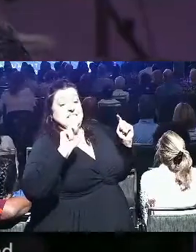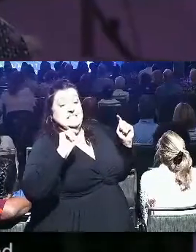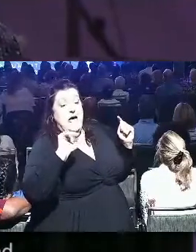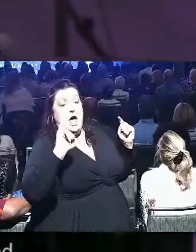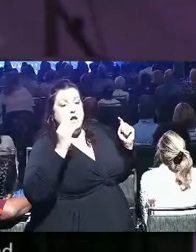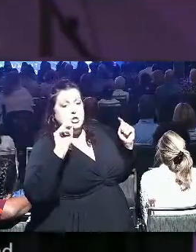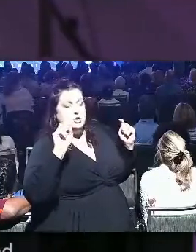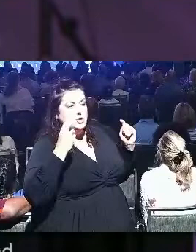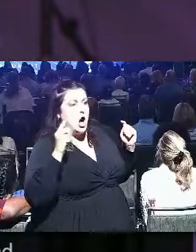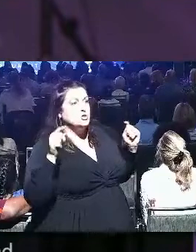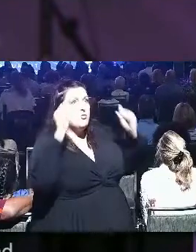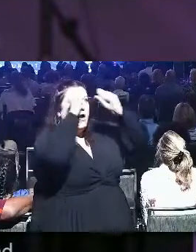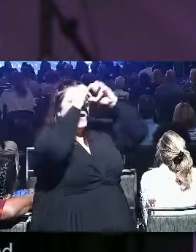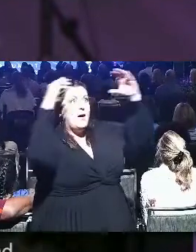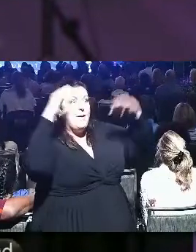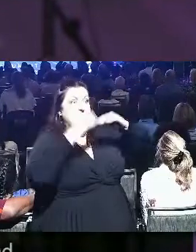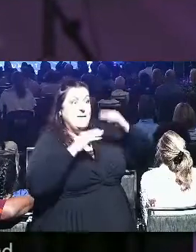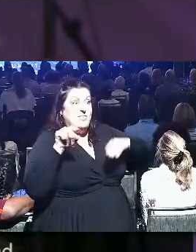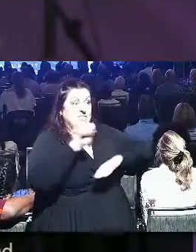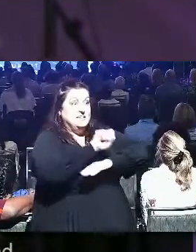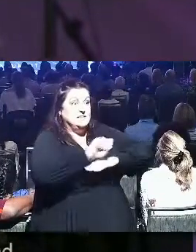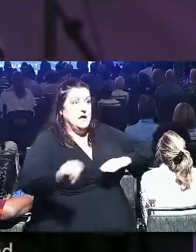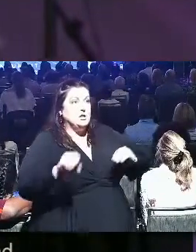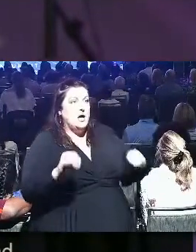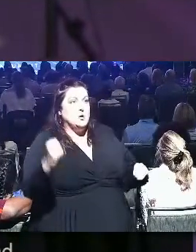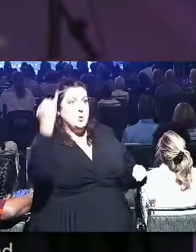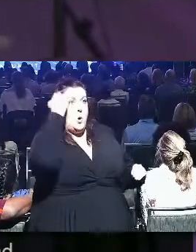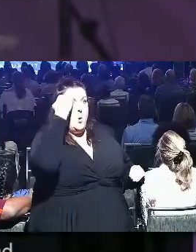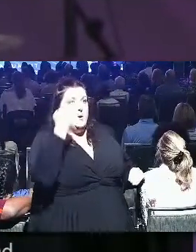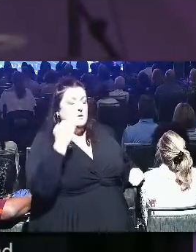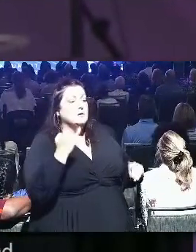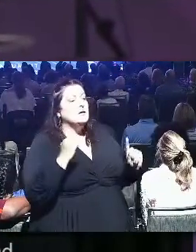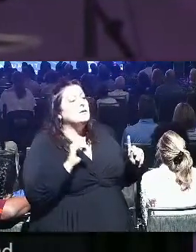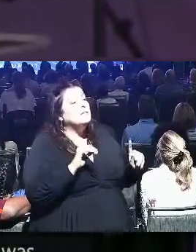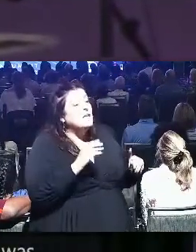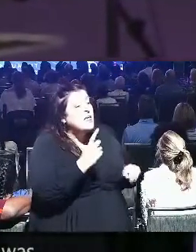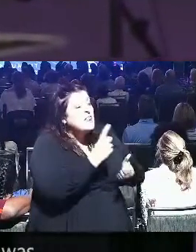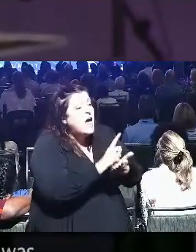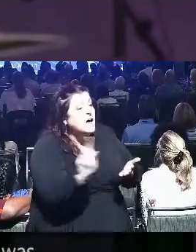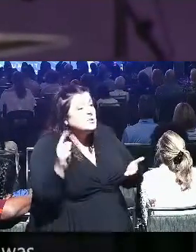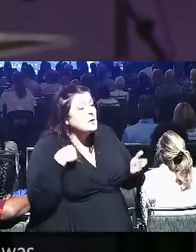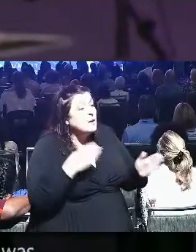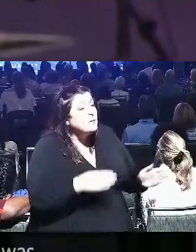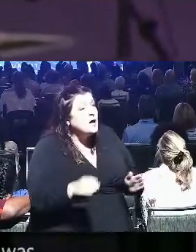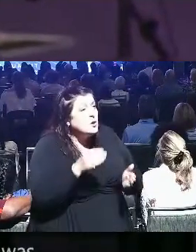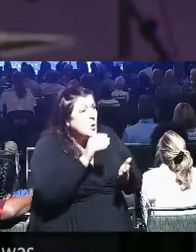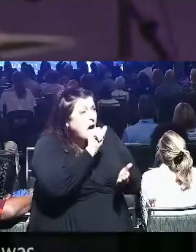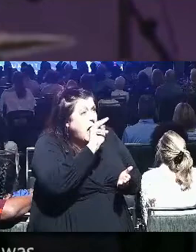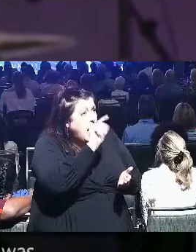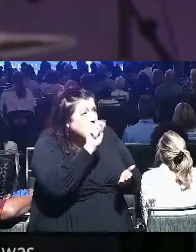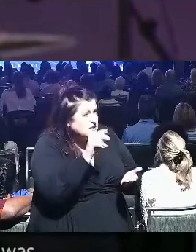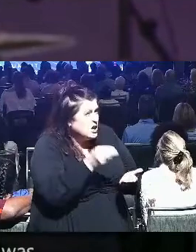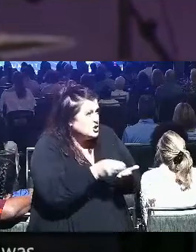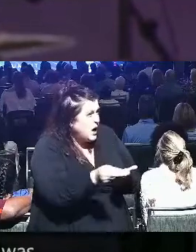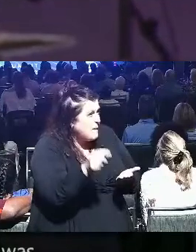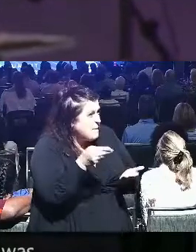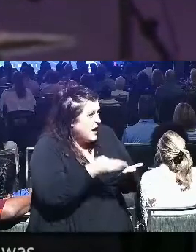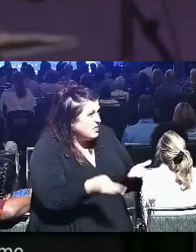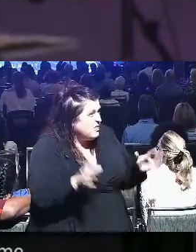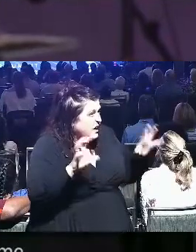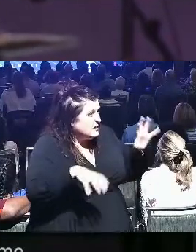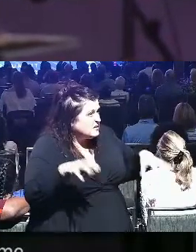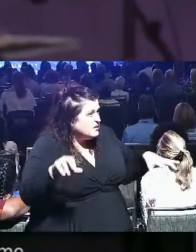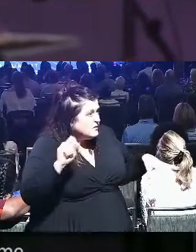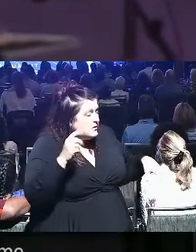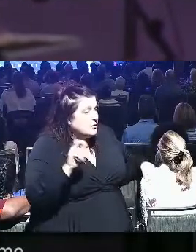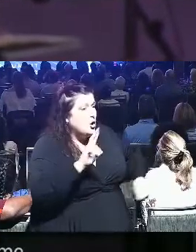and built this stage. I had no idea. I was going to go on Amazon last week and like, do I need to buy some stuff for the stage? And Richard's